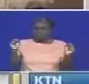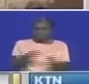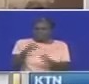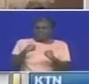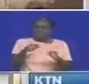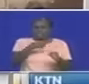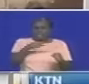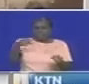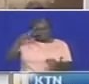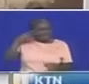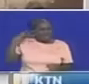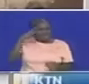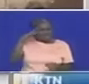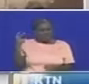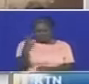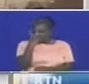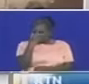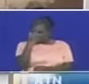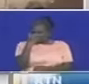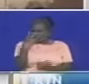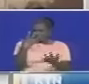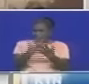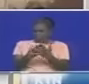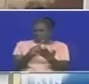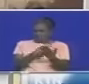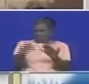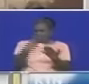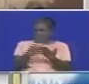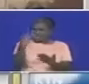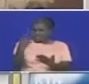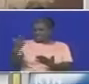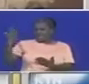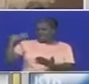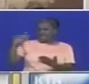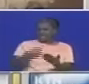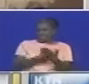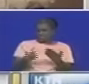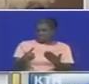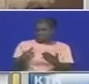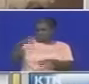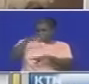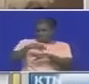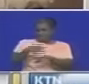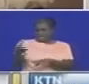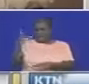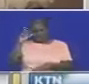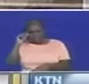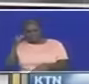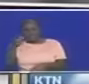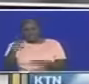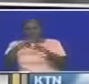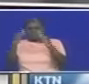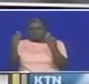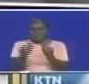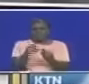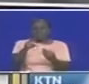a terrorism suspect, and he was arrested 3 weeks ago during the raid on Masjid Musa. He has not been since then, and the family filed